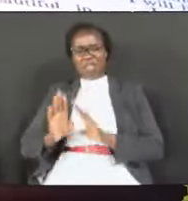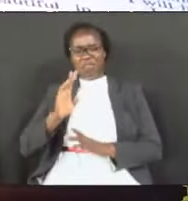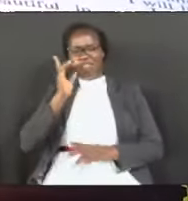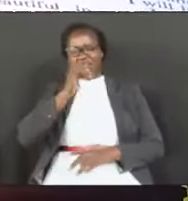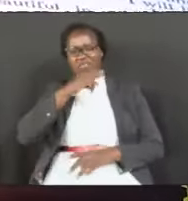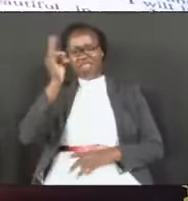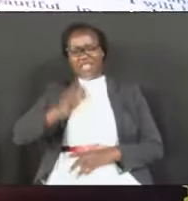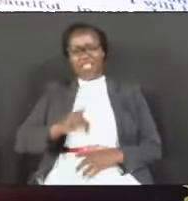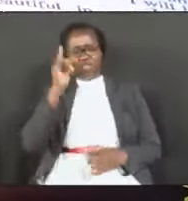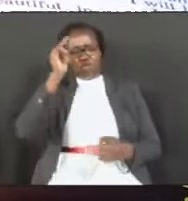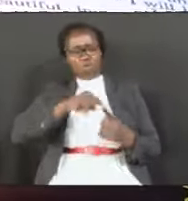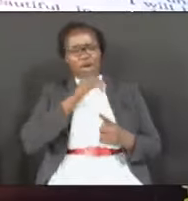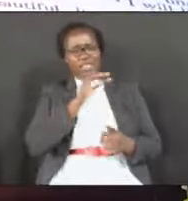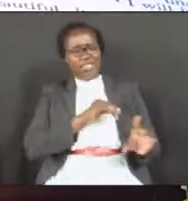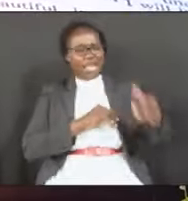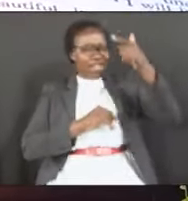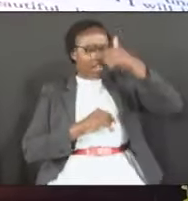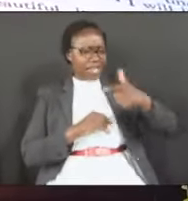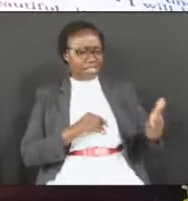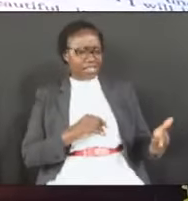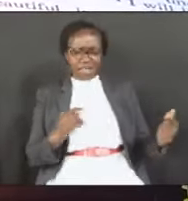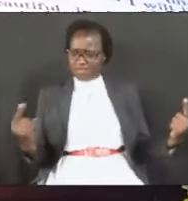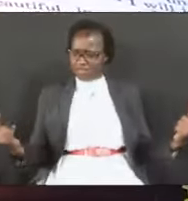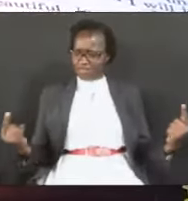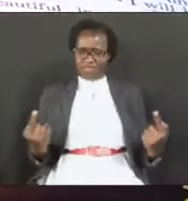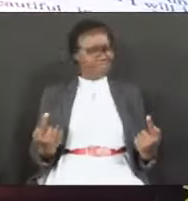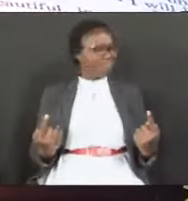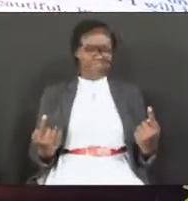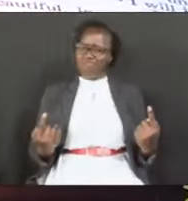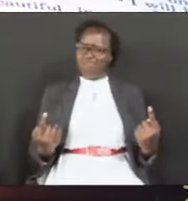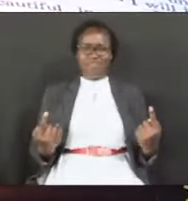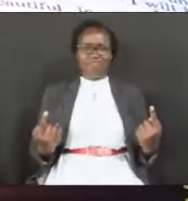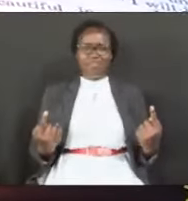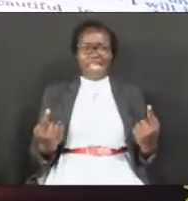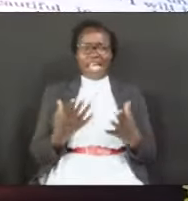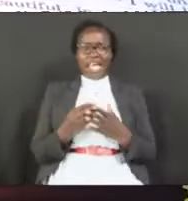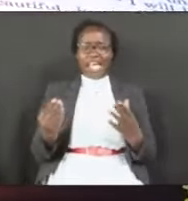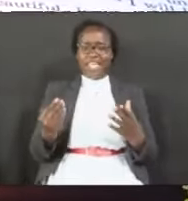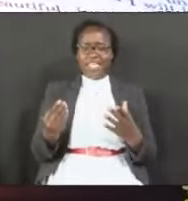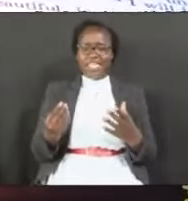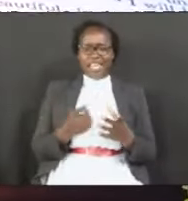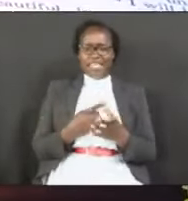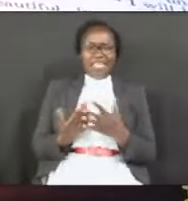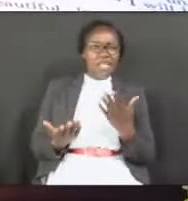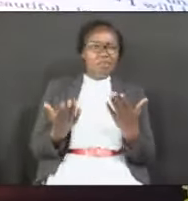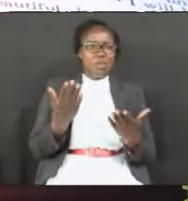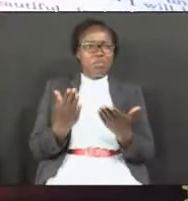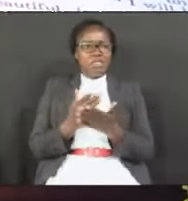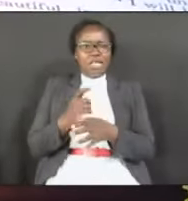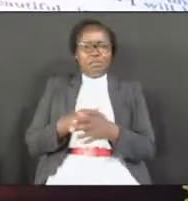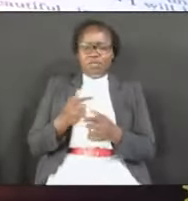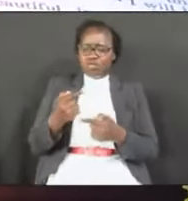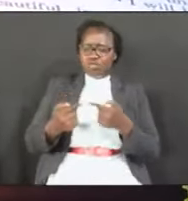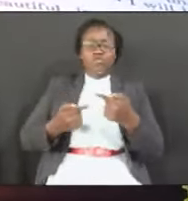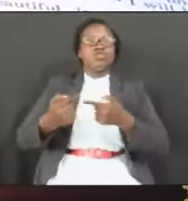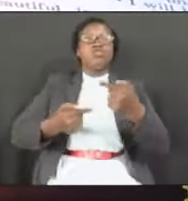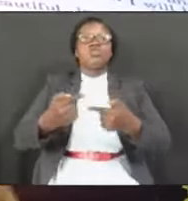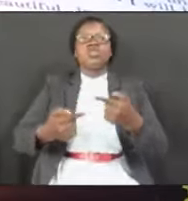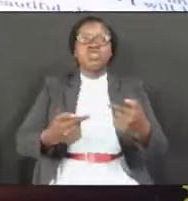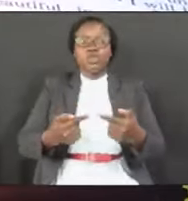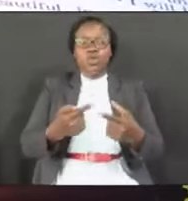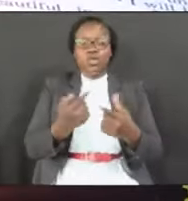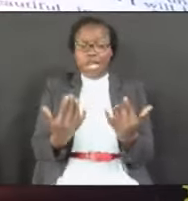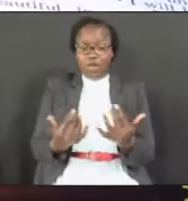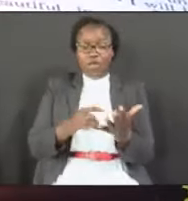Isaac. This must have filled the cup, and the cup was overflowing. And Sarah says, this cannot continue. Now the